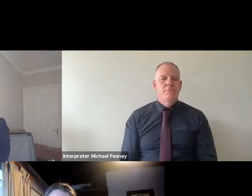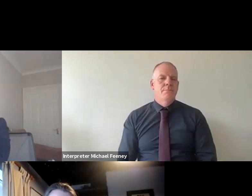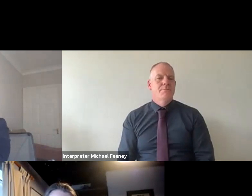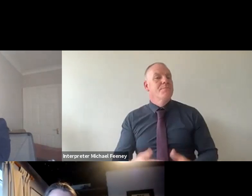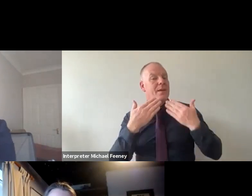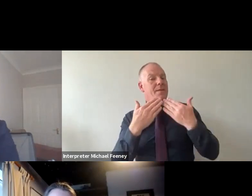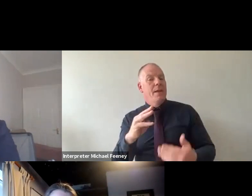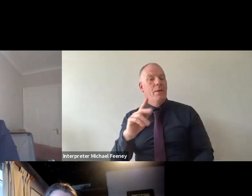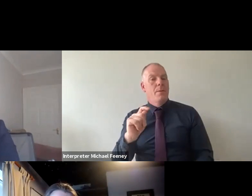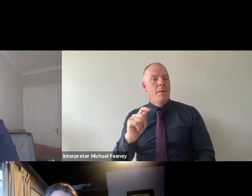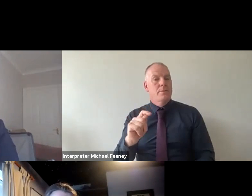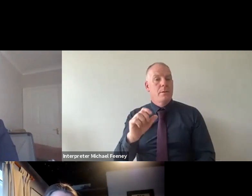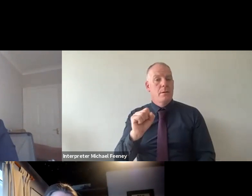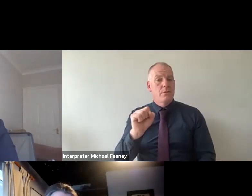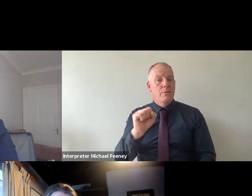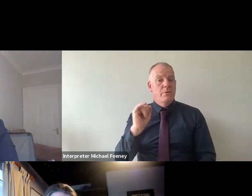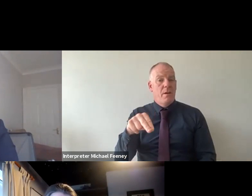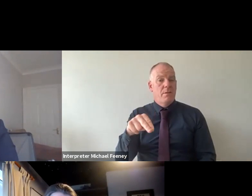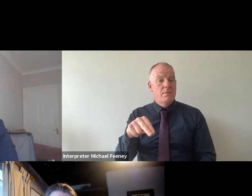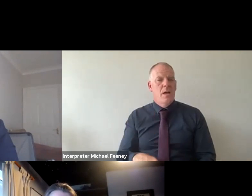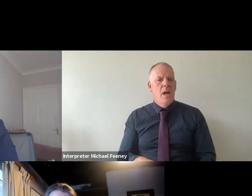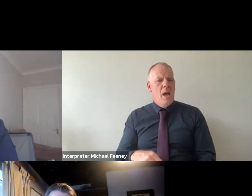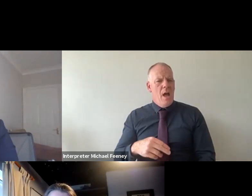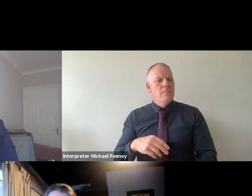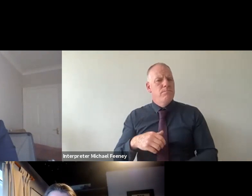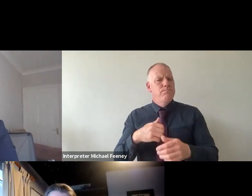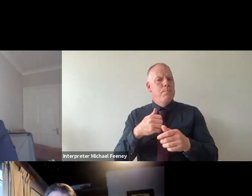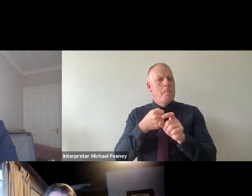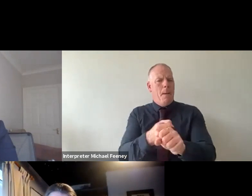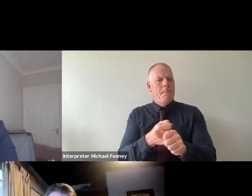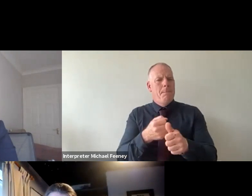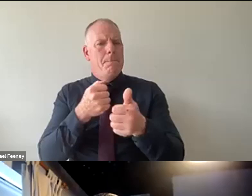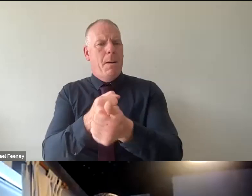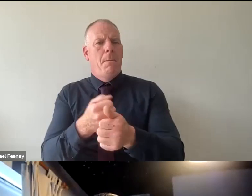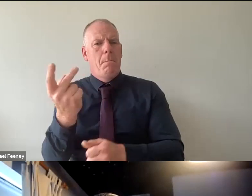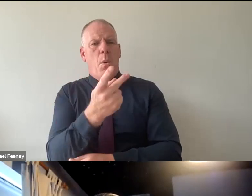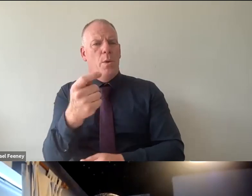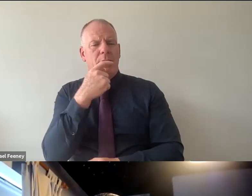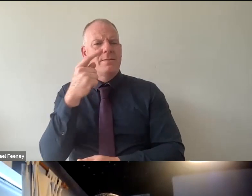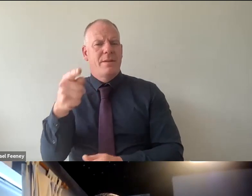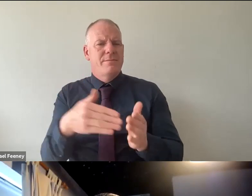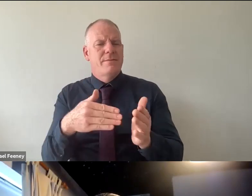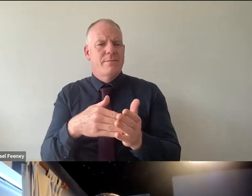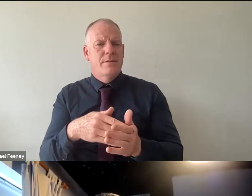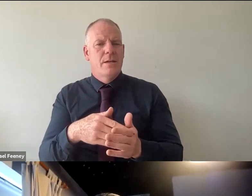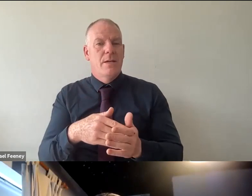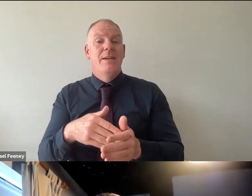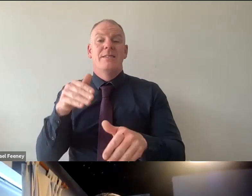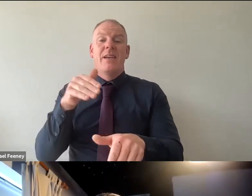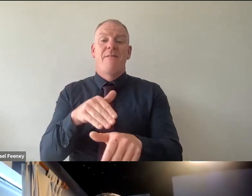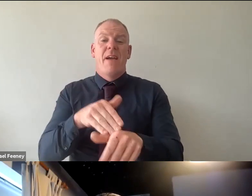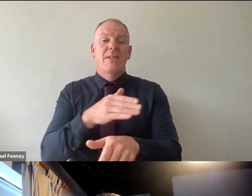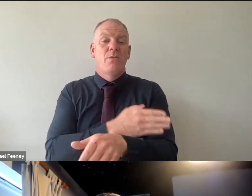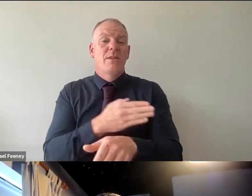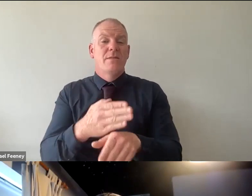Thank you. Siobhán? I would echo that, and I suppose the effect of introducing